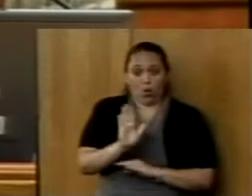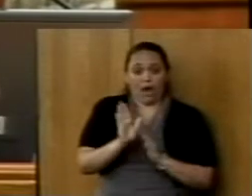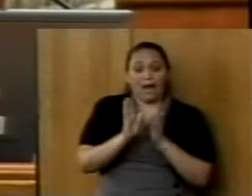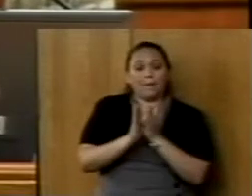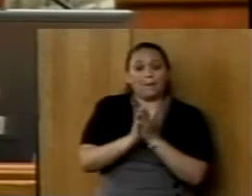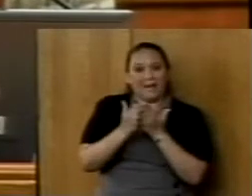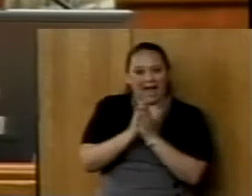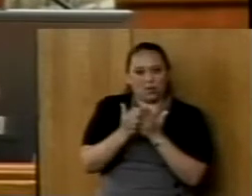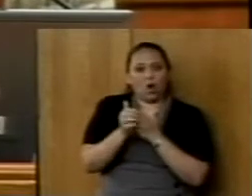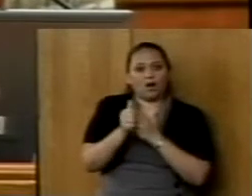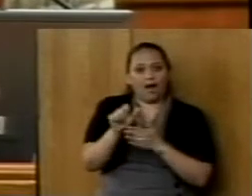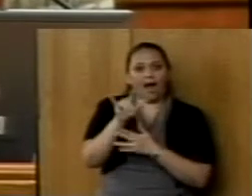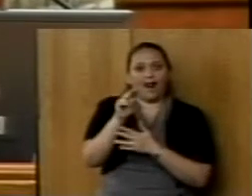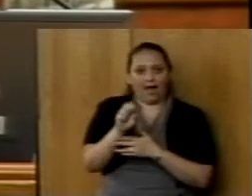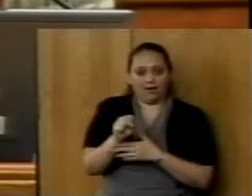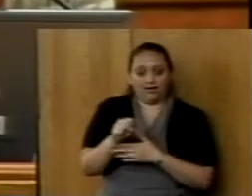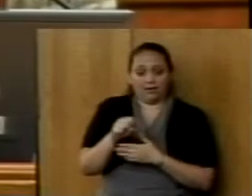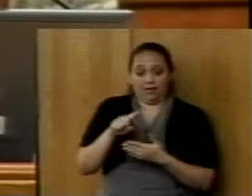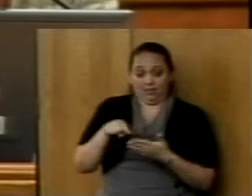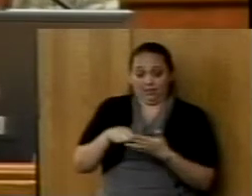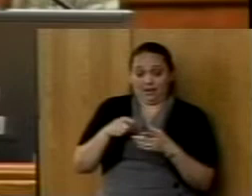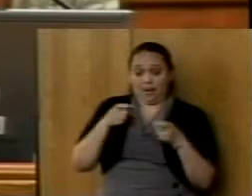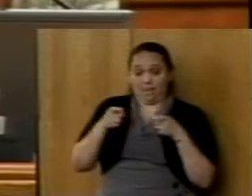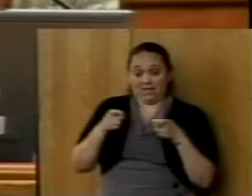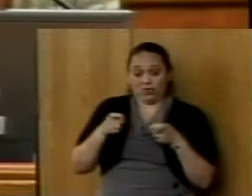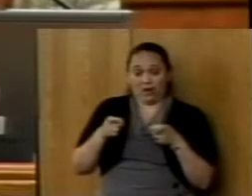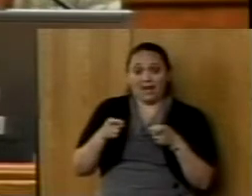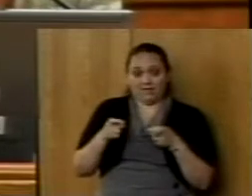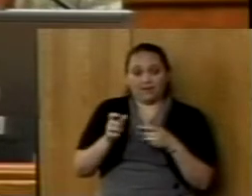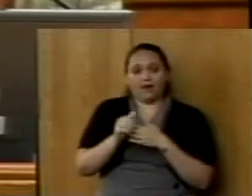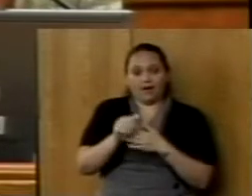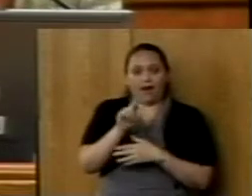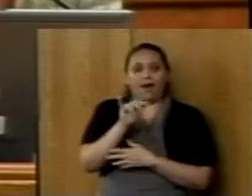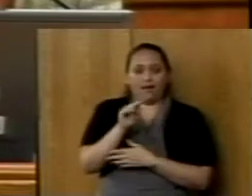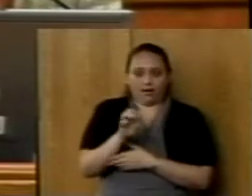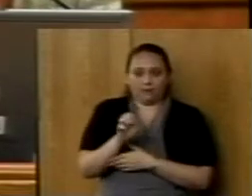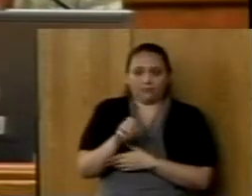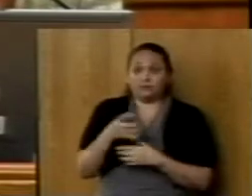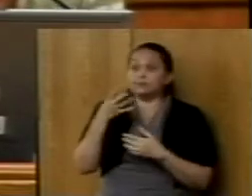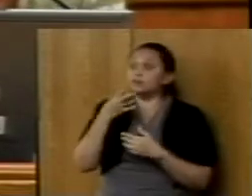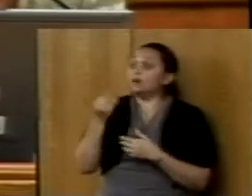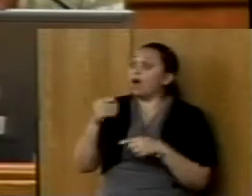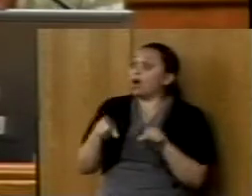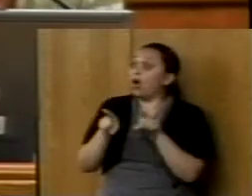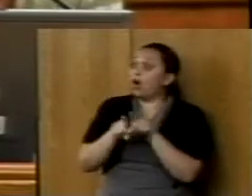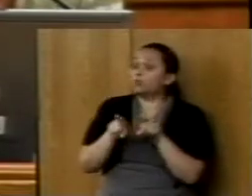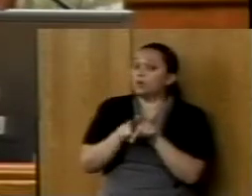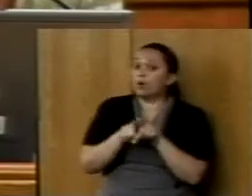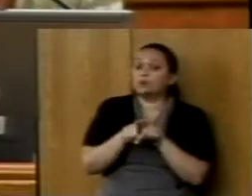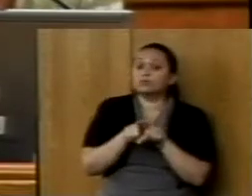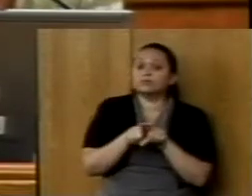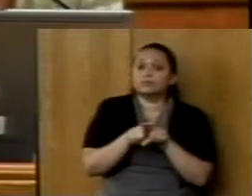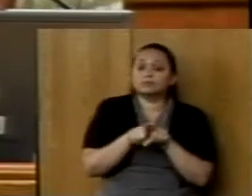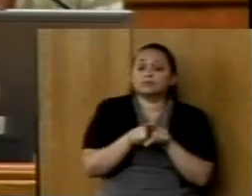manual guideline. This is an administrative guideline, and also